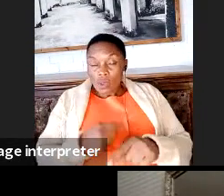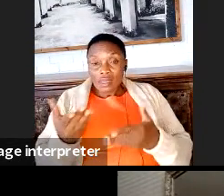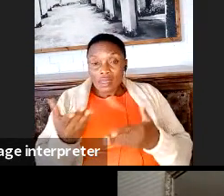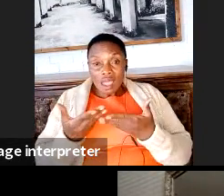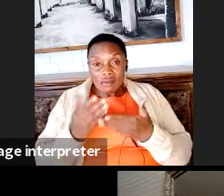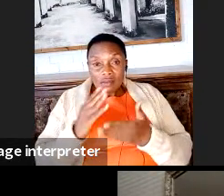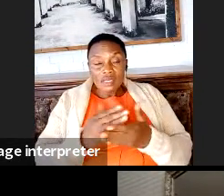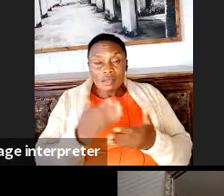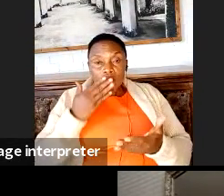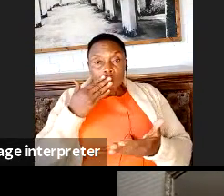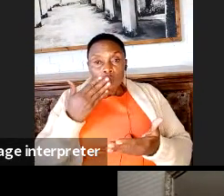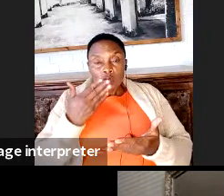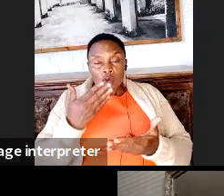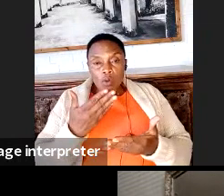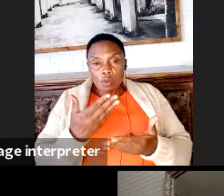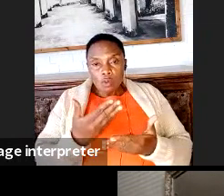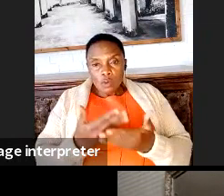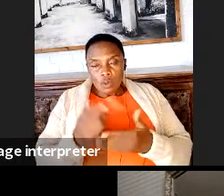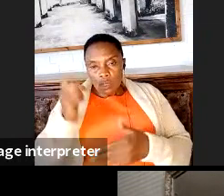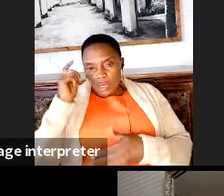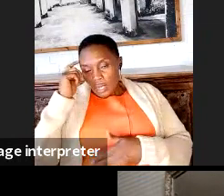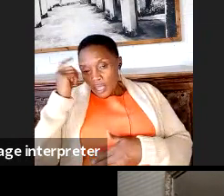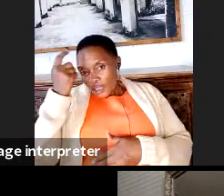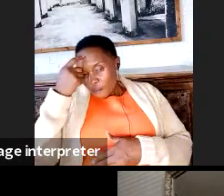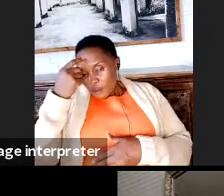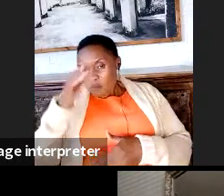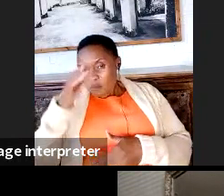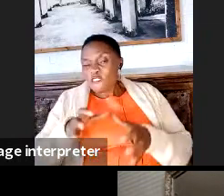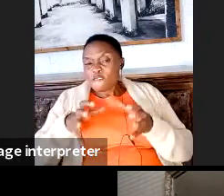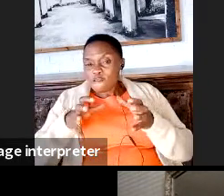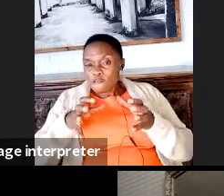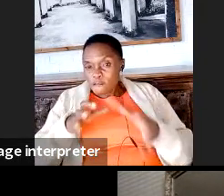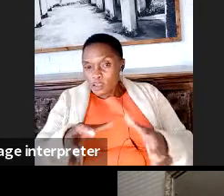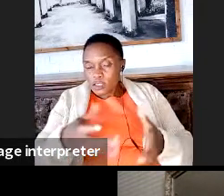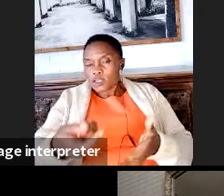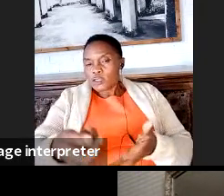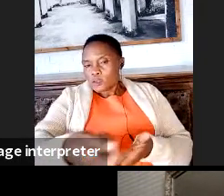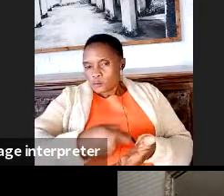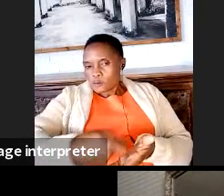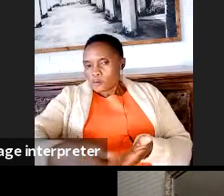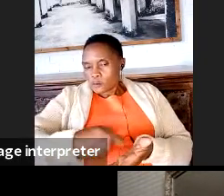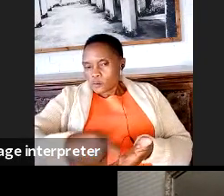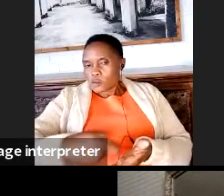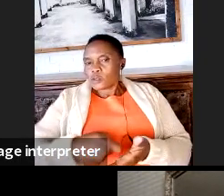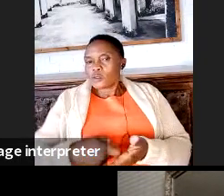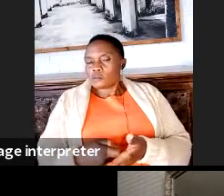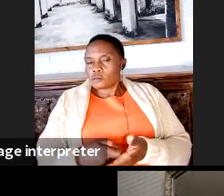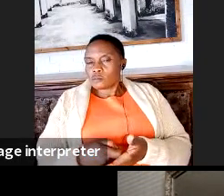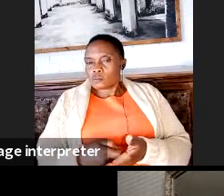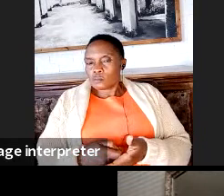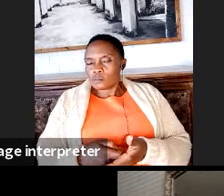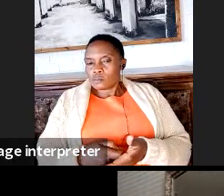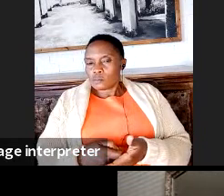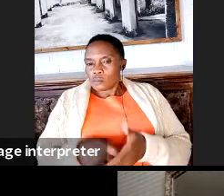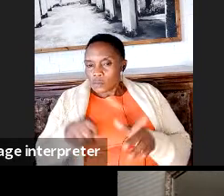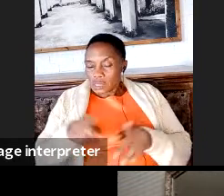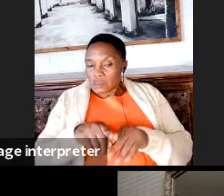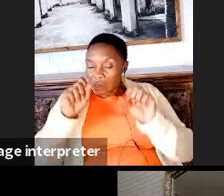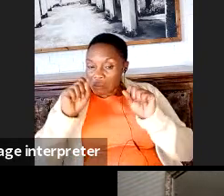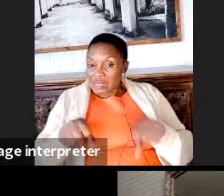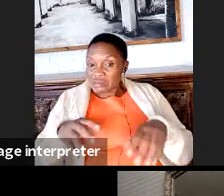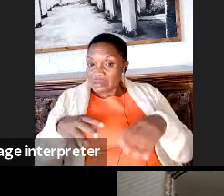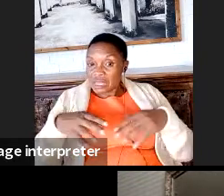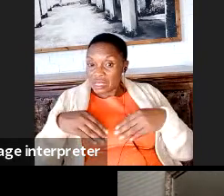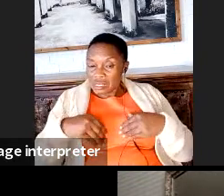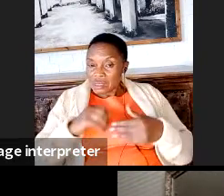the government will be the first to send those press releases, even though they would not do any work in relation to that, because it will be the